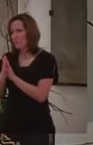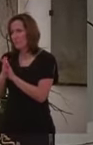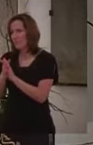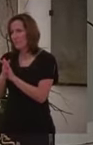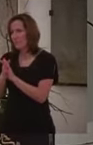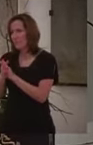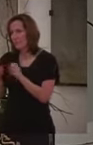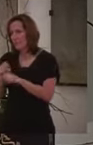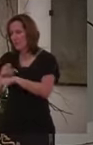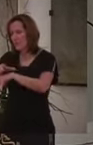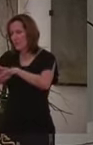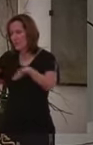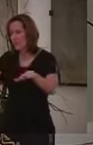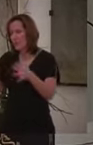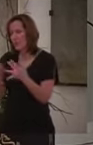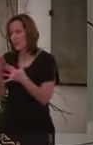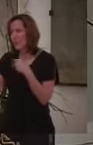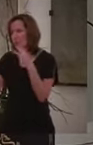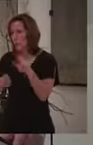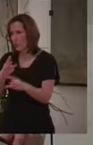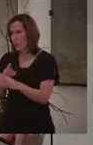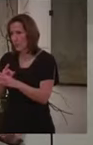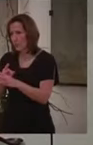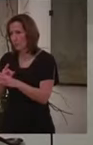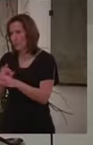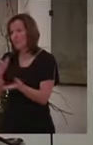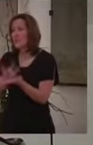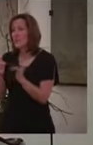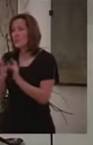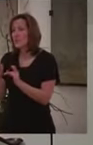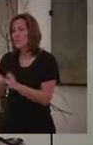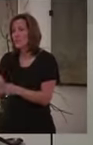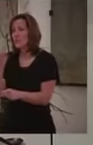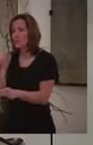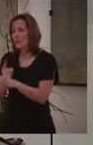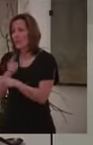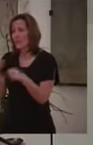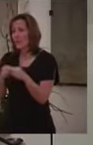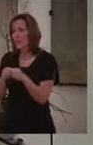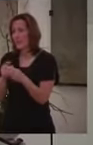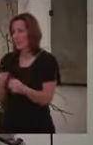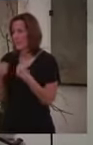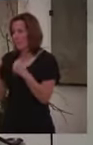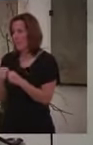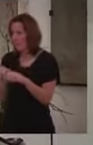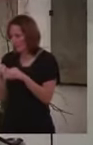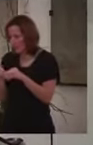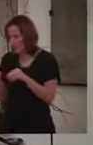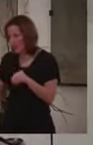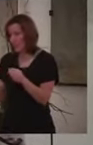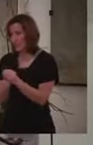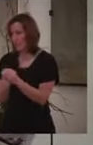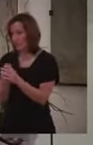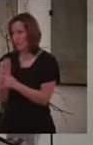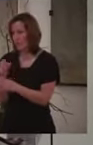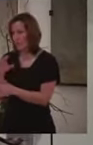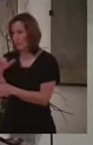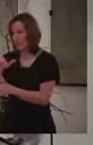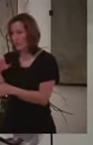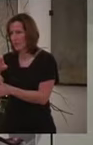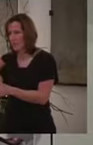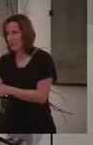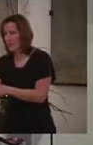all over the empire. Jesus was right about the power of the seed, about the growth of the